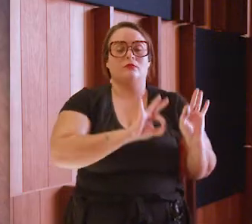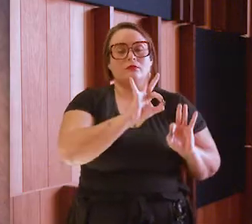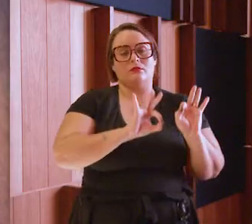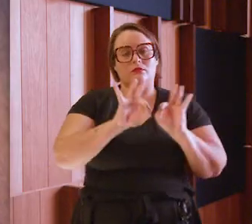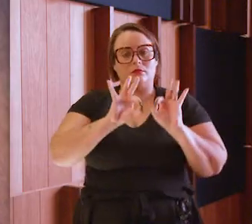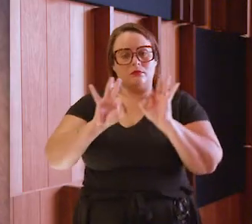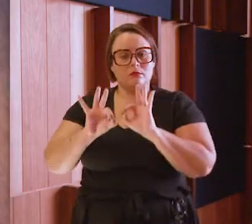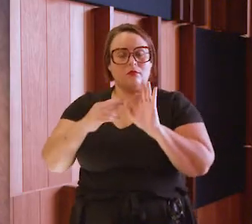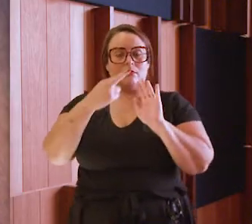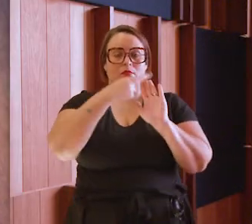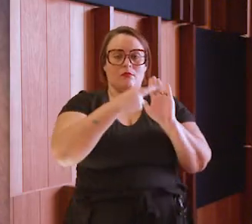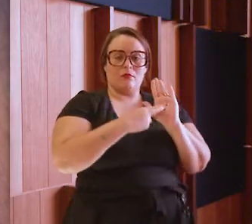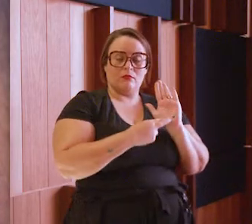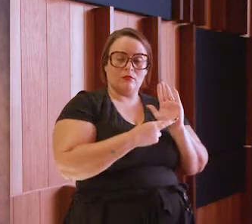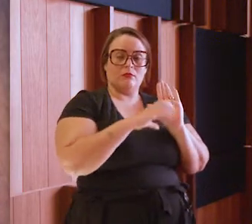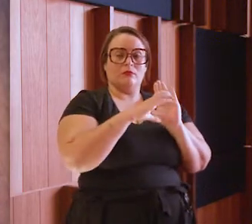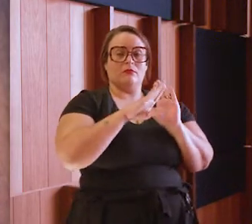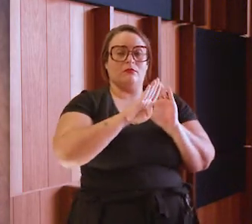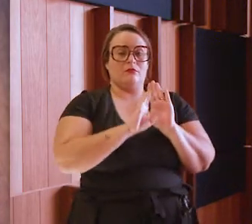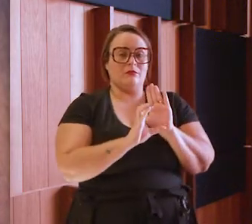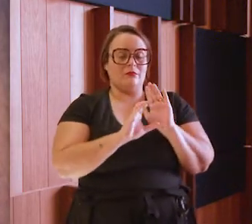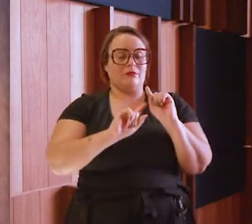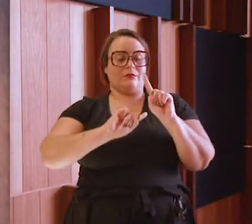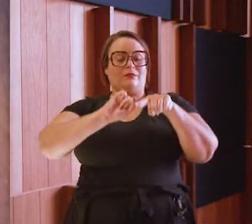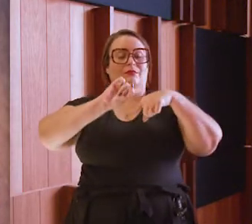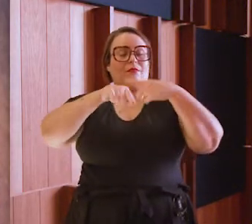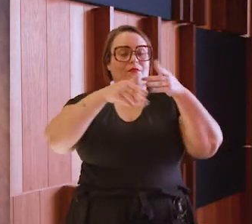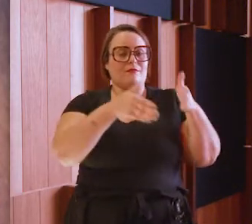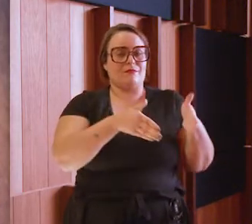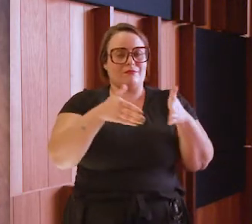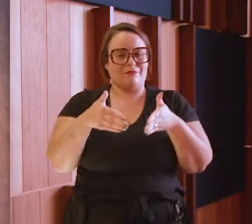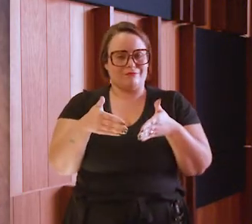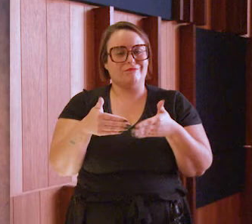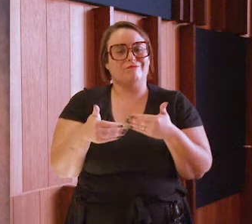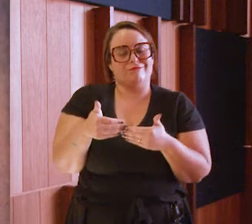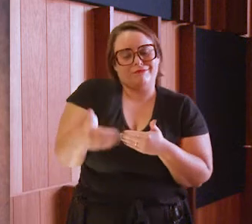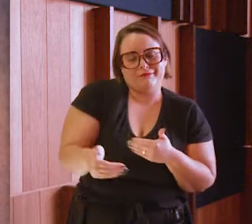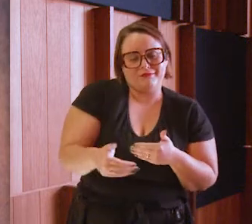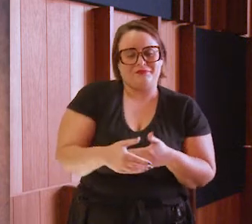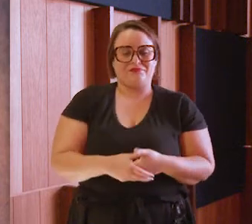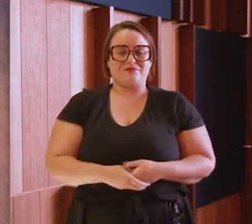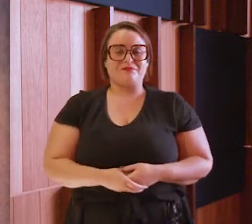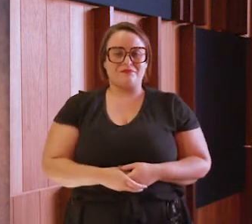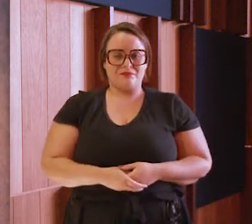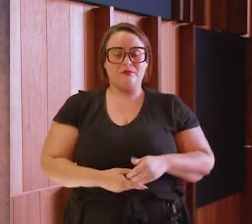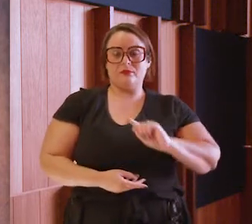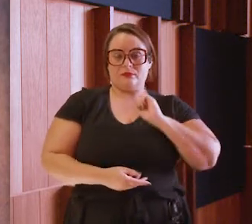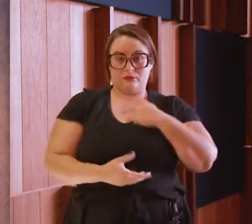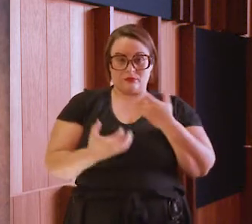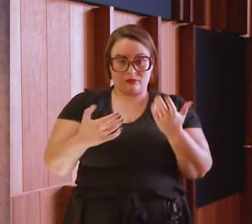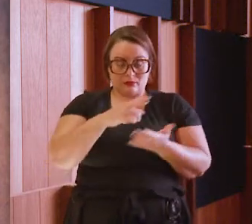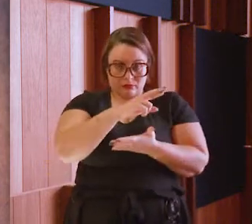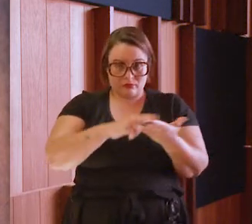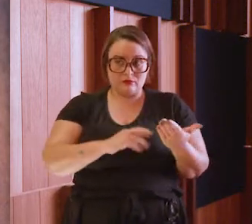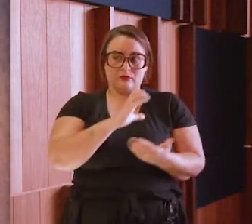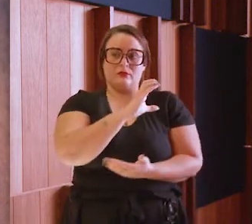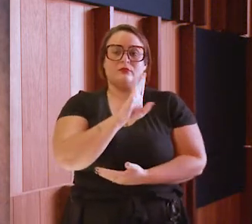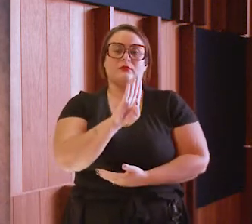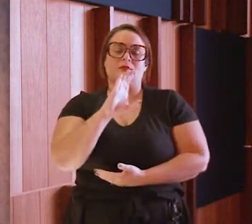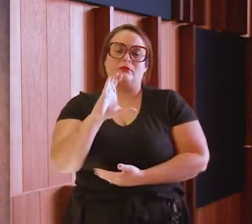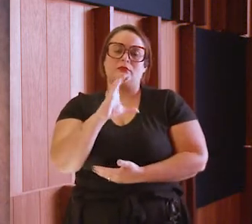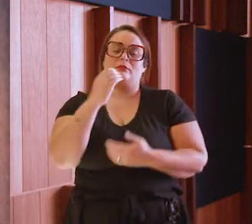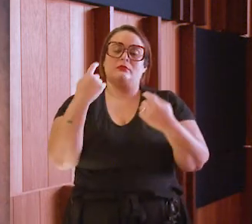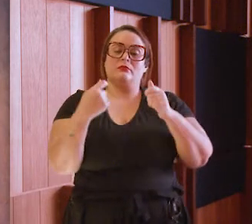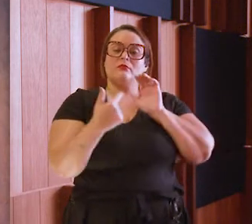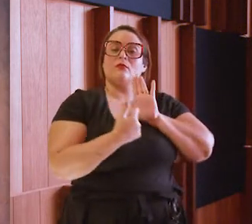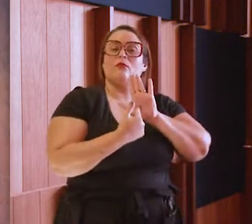work in this area would say, well, of course you do. You want the country-by-country report to reflect what was actually going to be paid in that particular